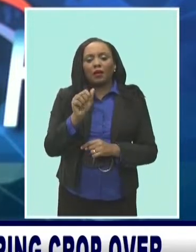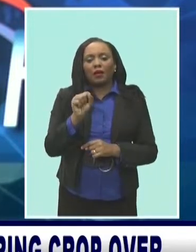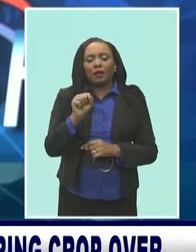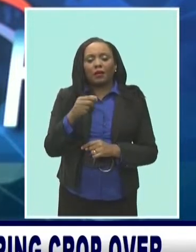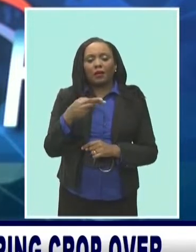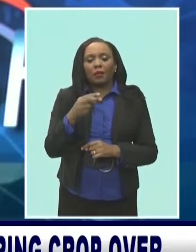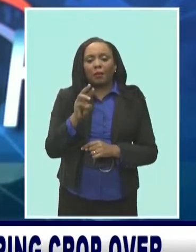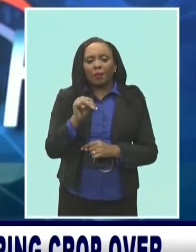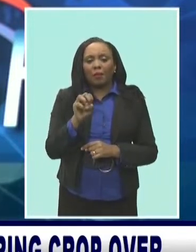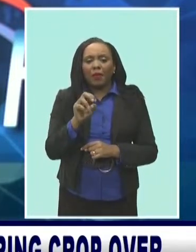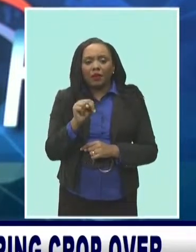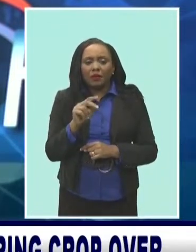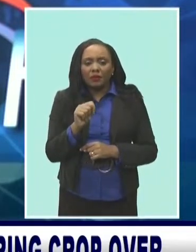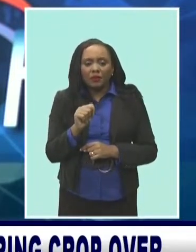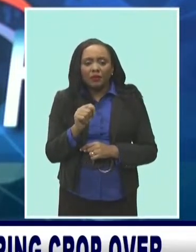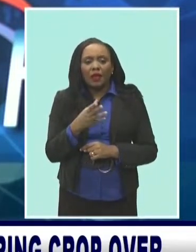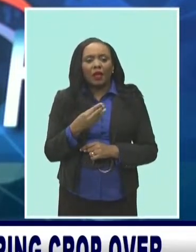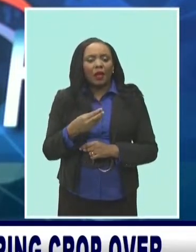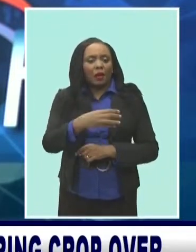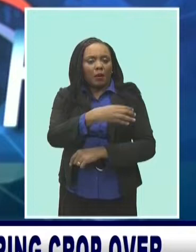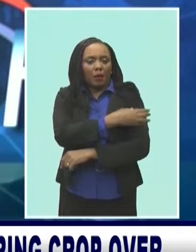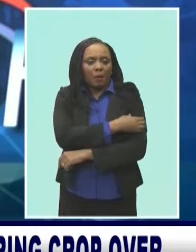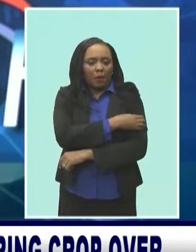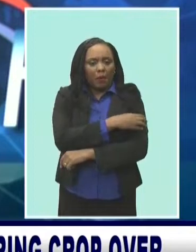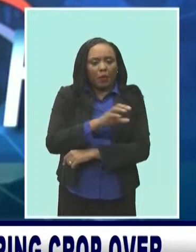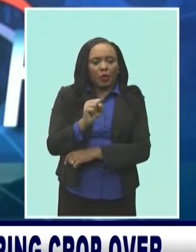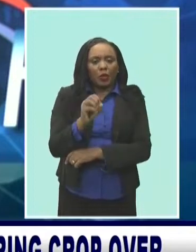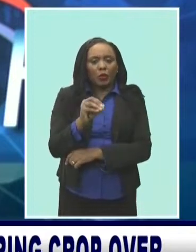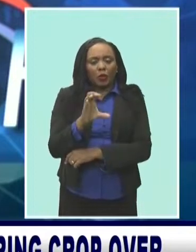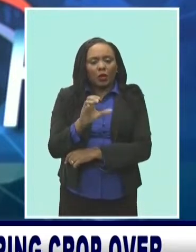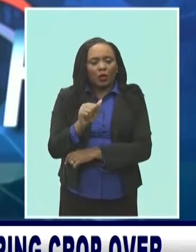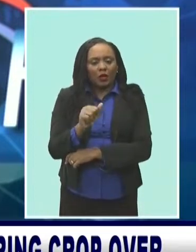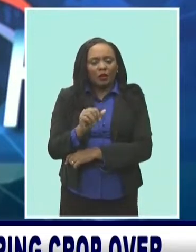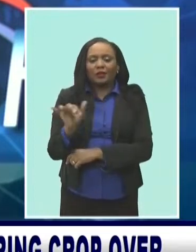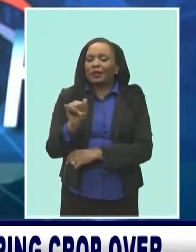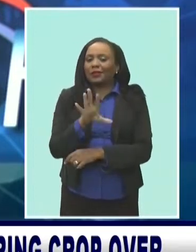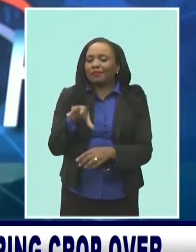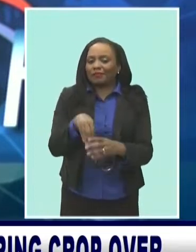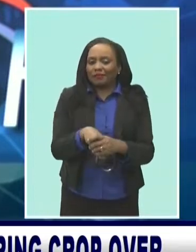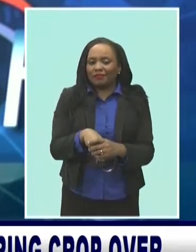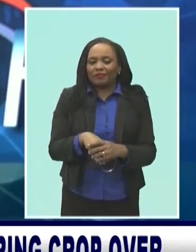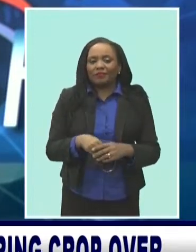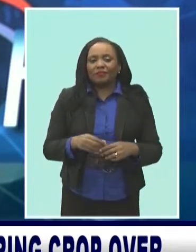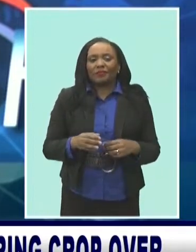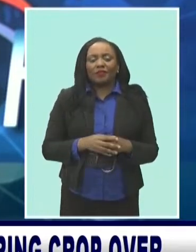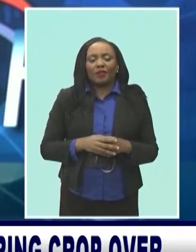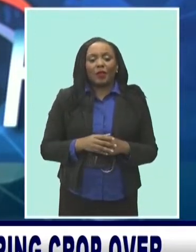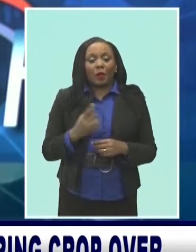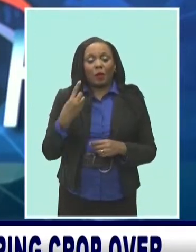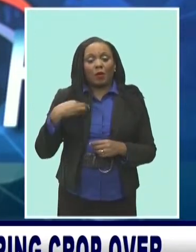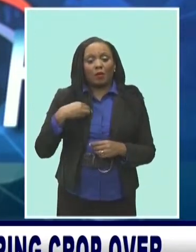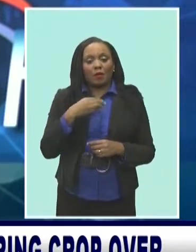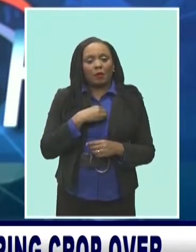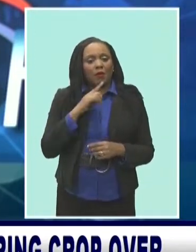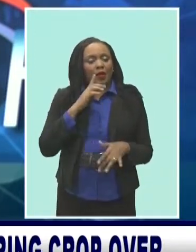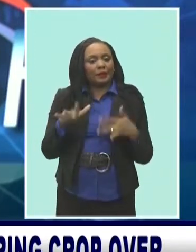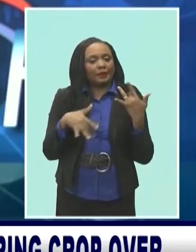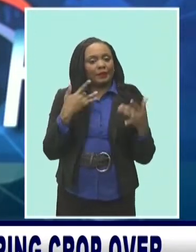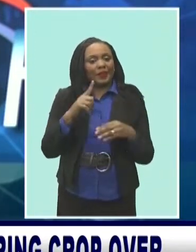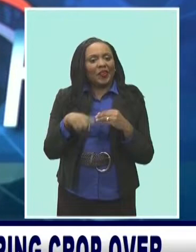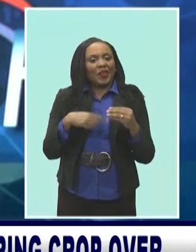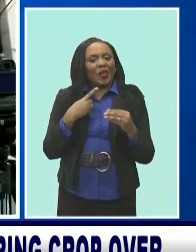soakers along with social commentaries will be delivered in the tent. Member Petra the Big Rock Scarrett is upbeat about the